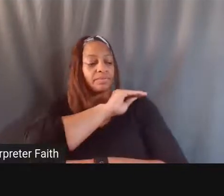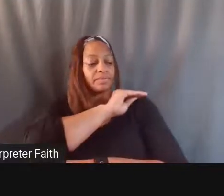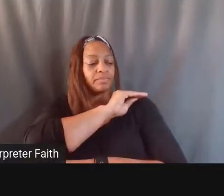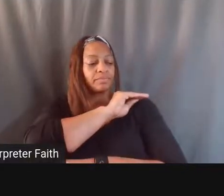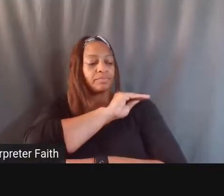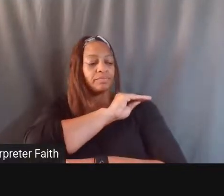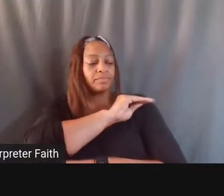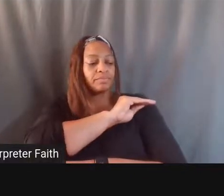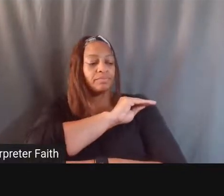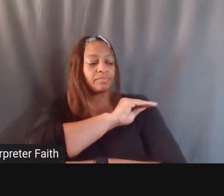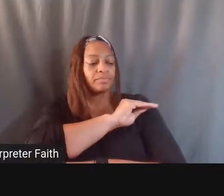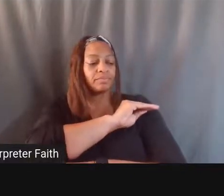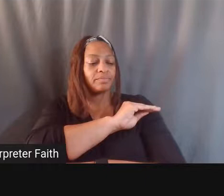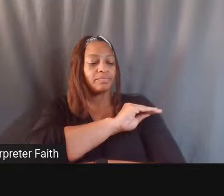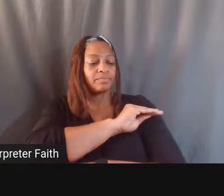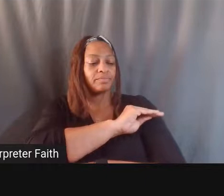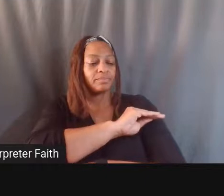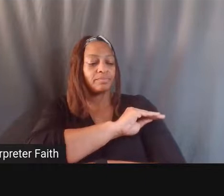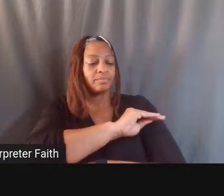sensing your upper arms,